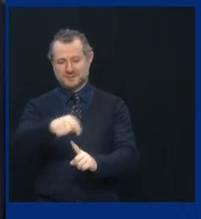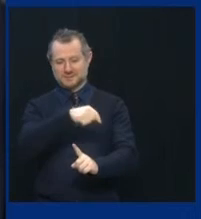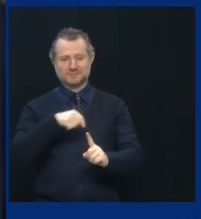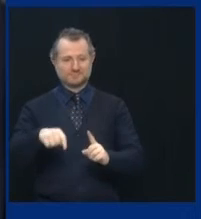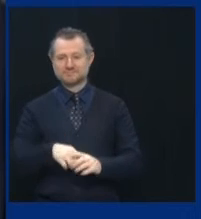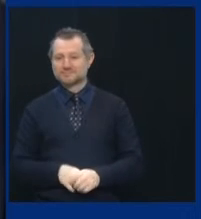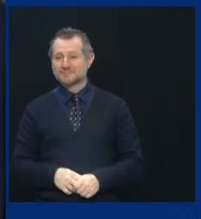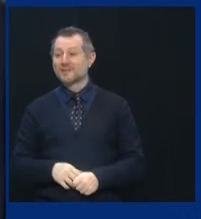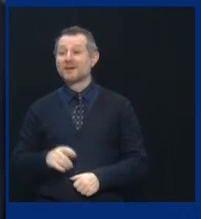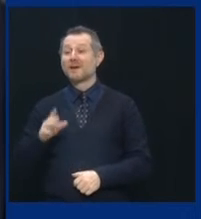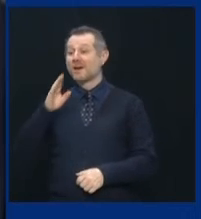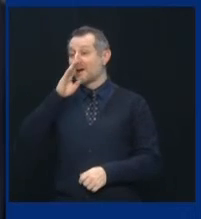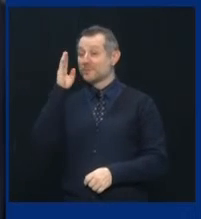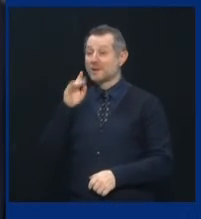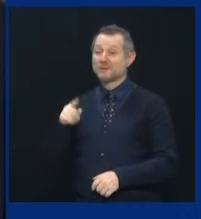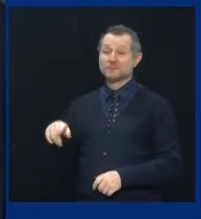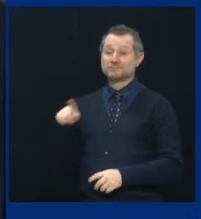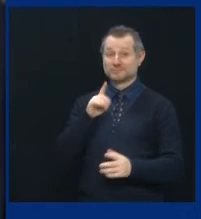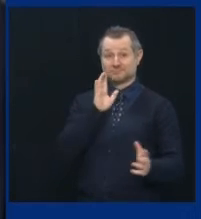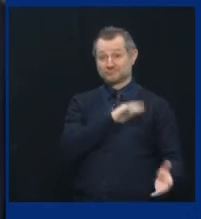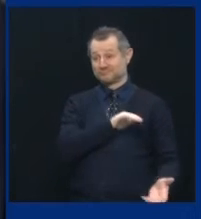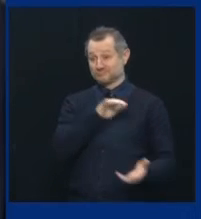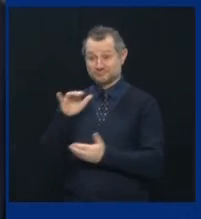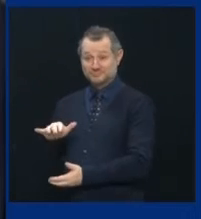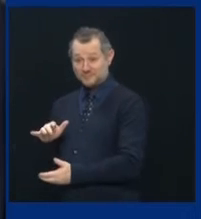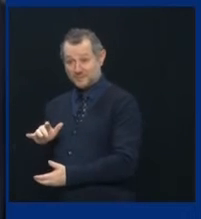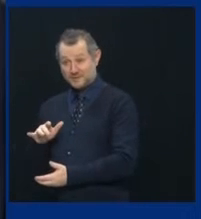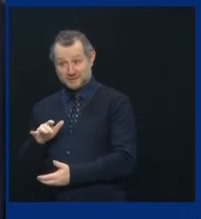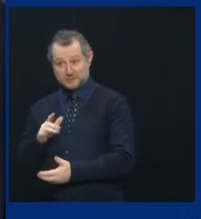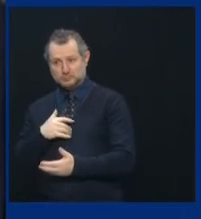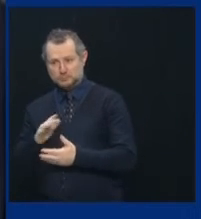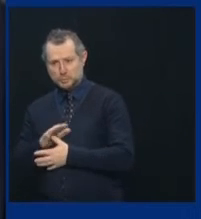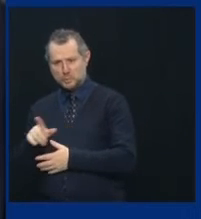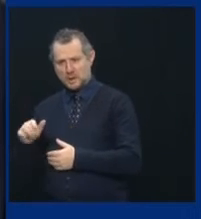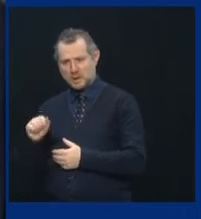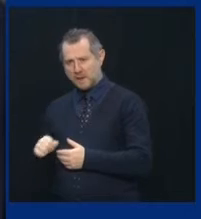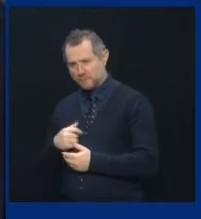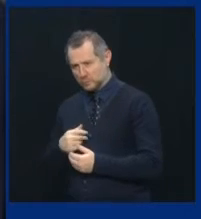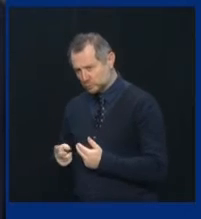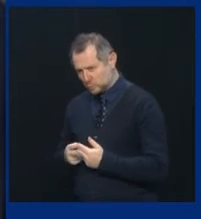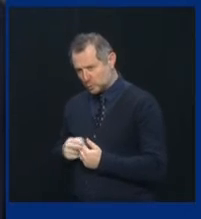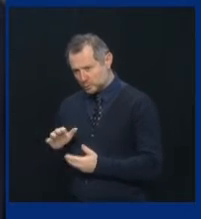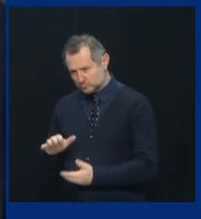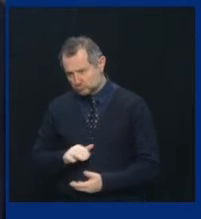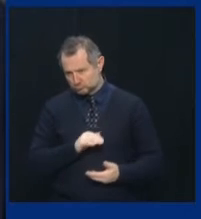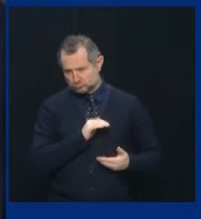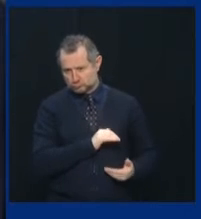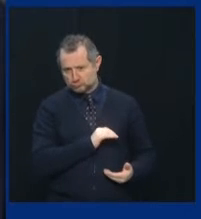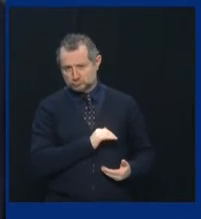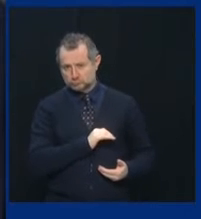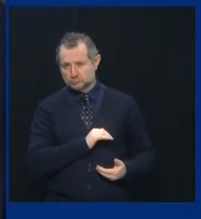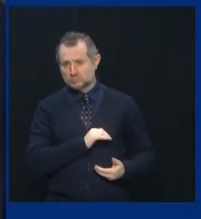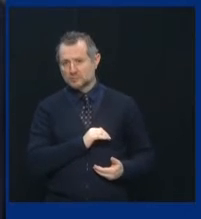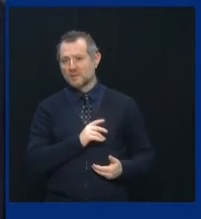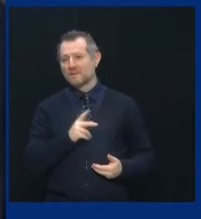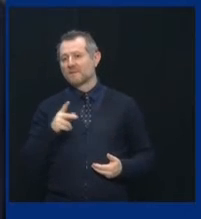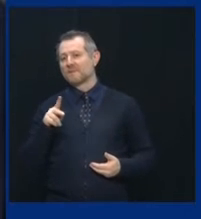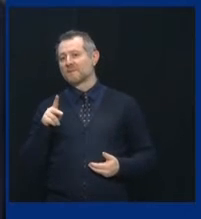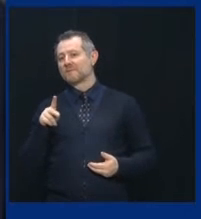hospitals get the vaccines. They can store these vaccines, both the Pfizer and the